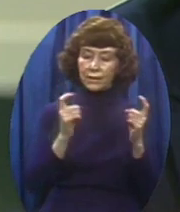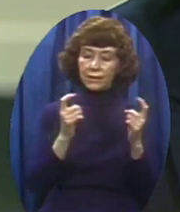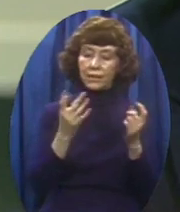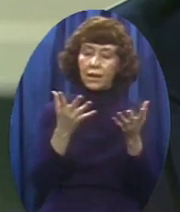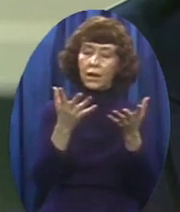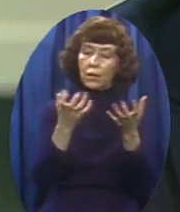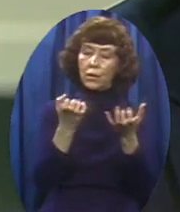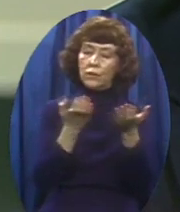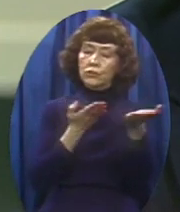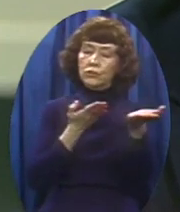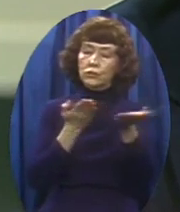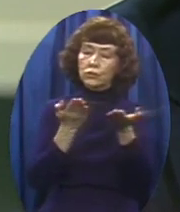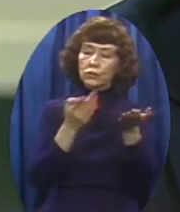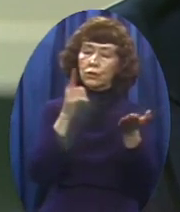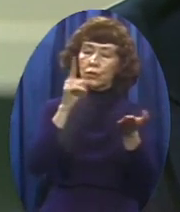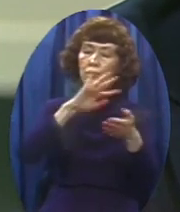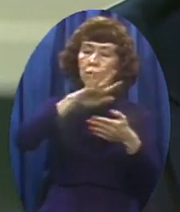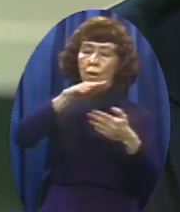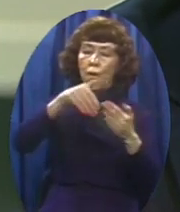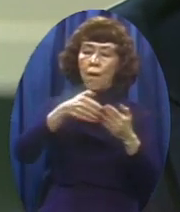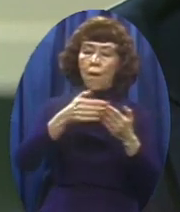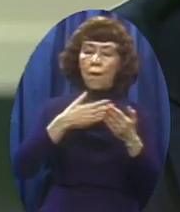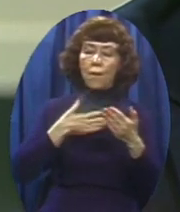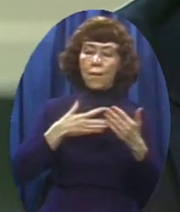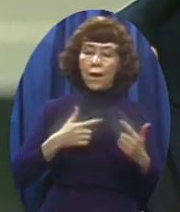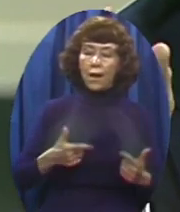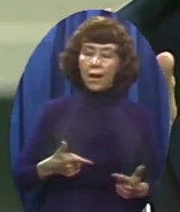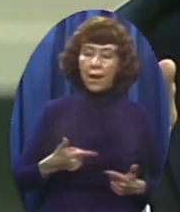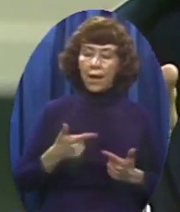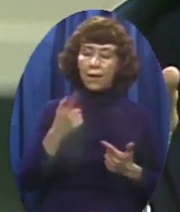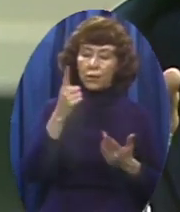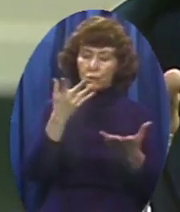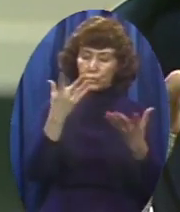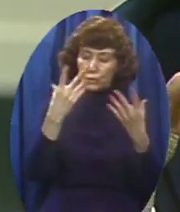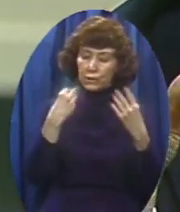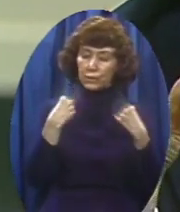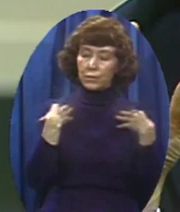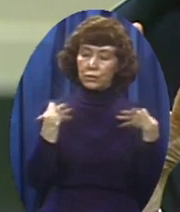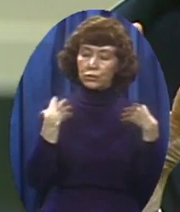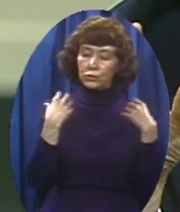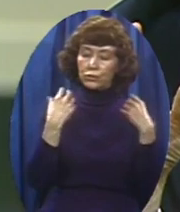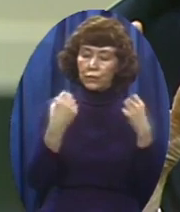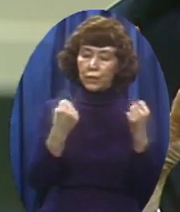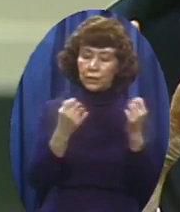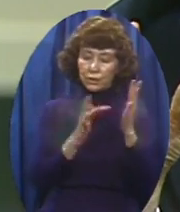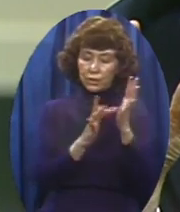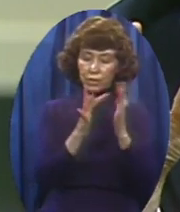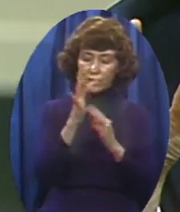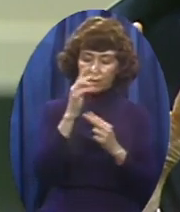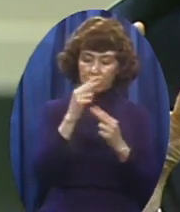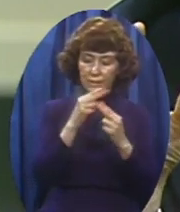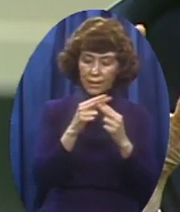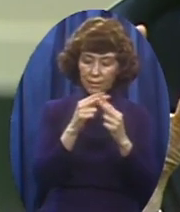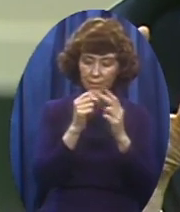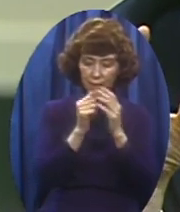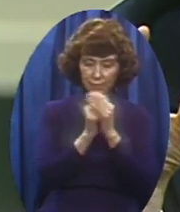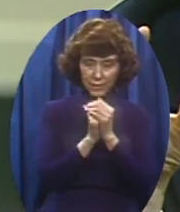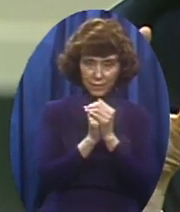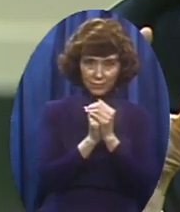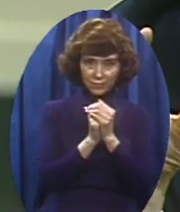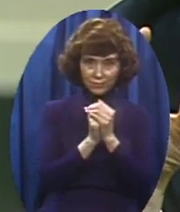give me strength. In Jesus' name, amen. While our heads are bowed, if you prayed that prayer at